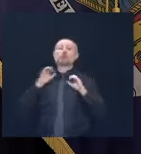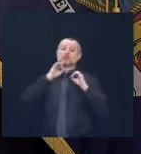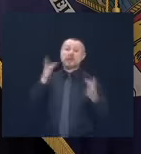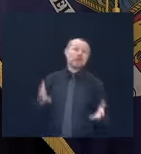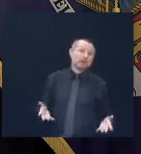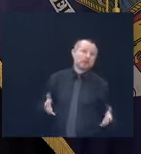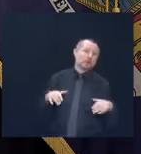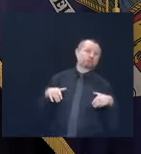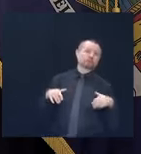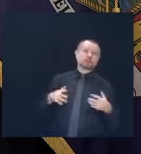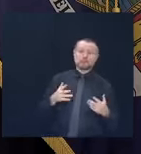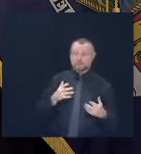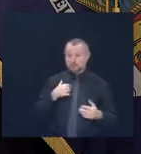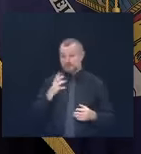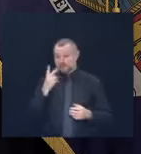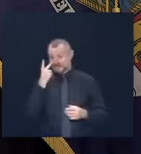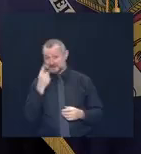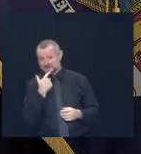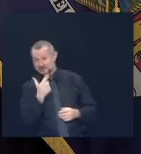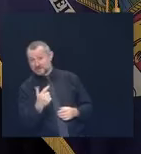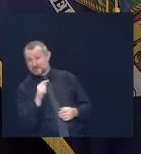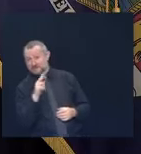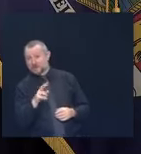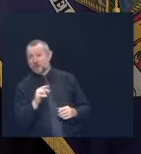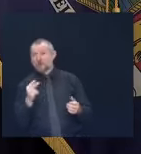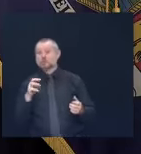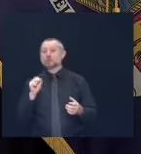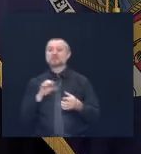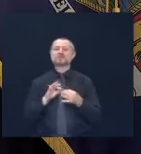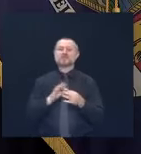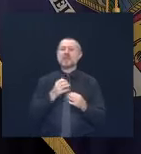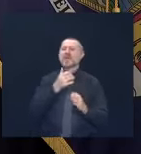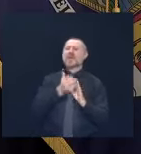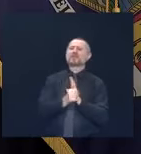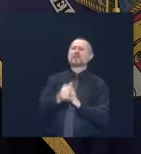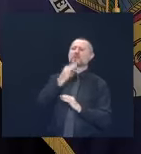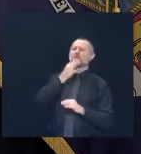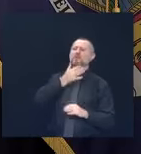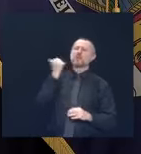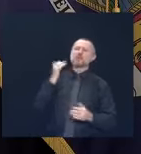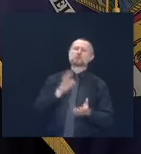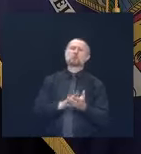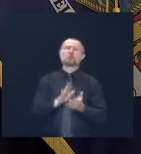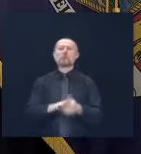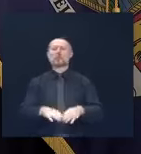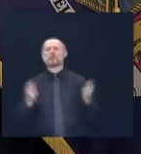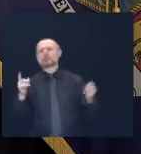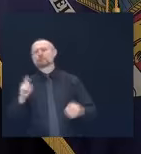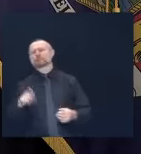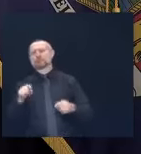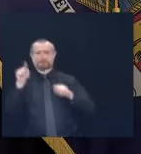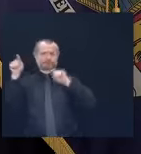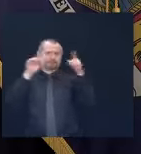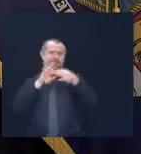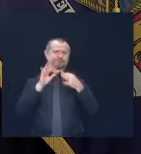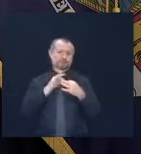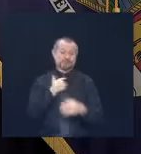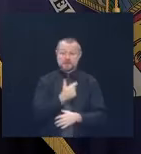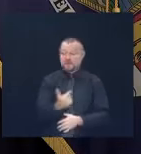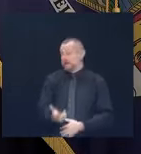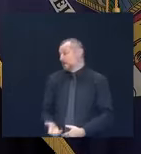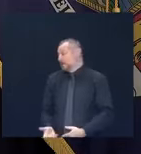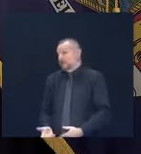on the TV and every leading expert said it's better to keep the schools open, right? That's all in their